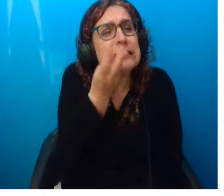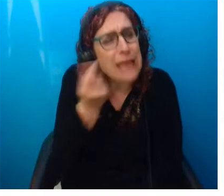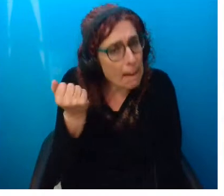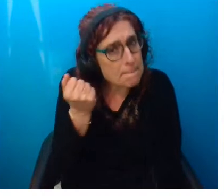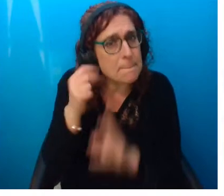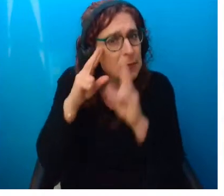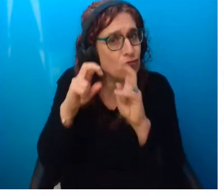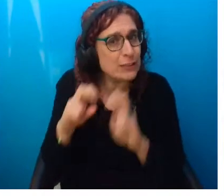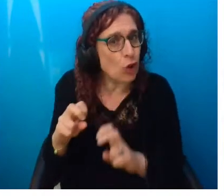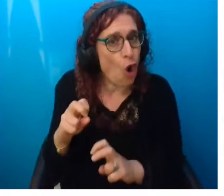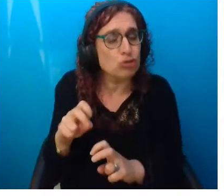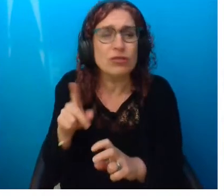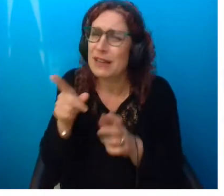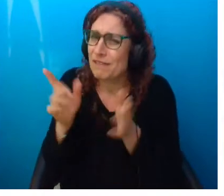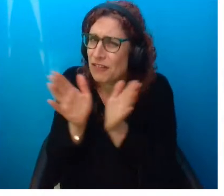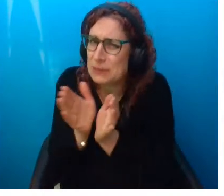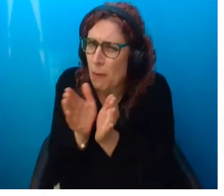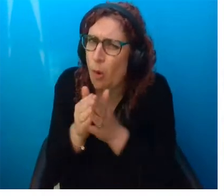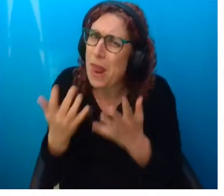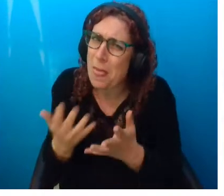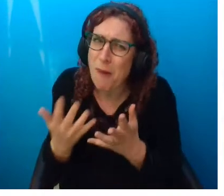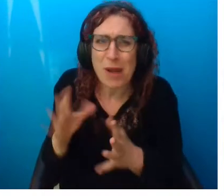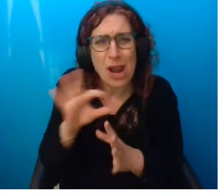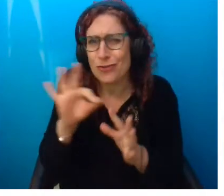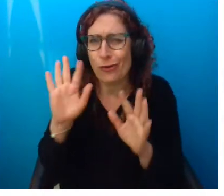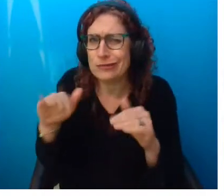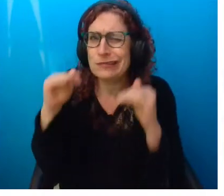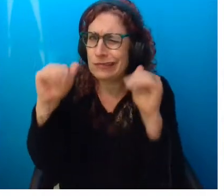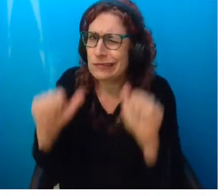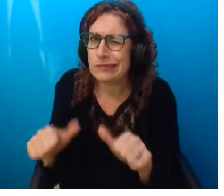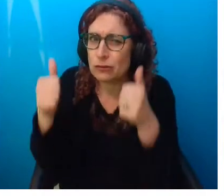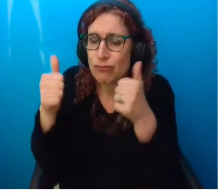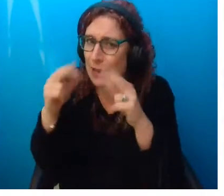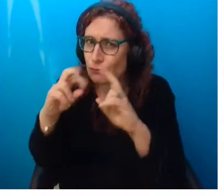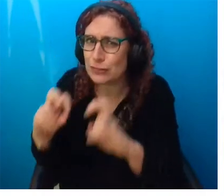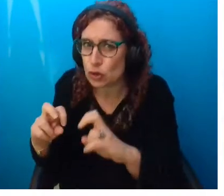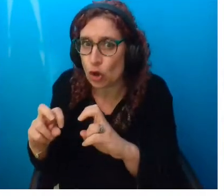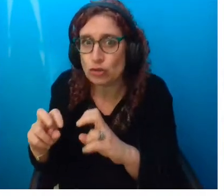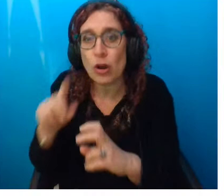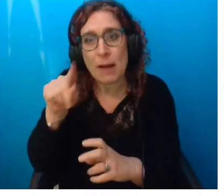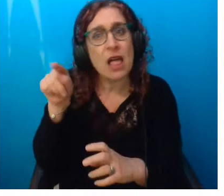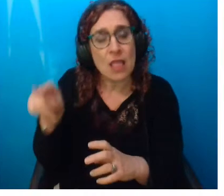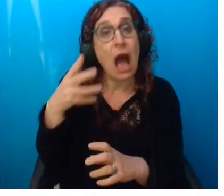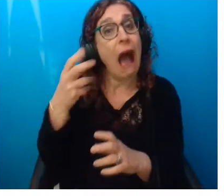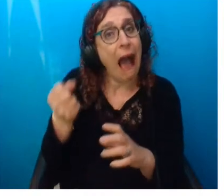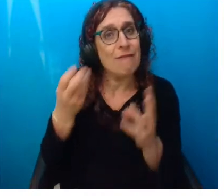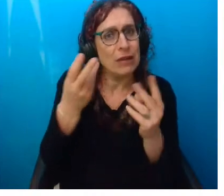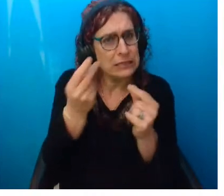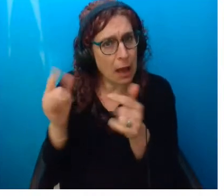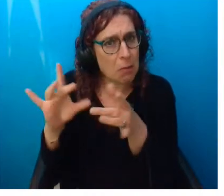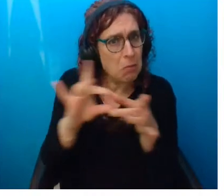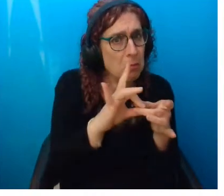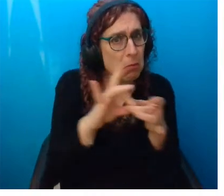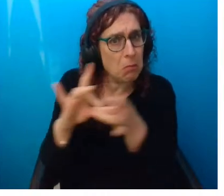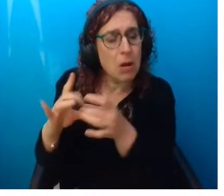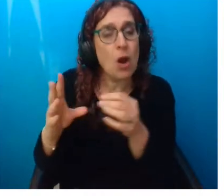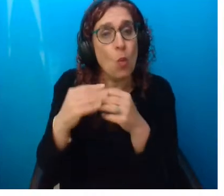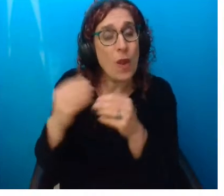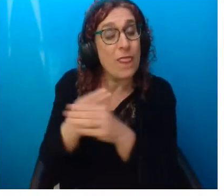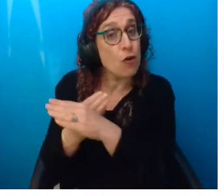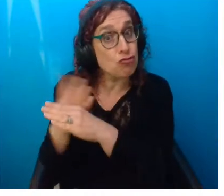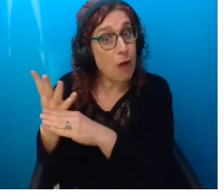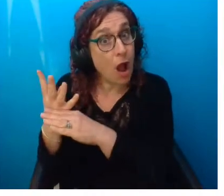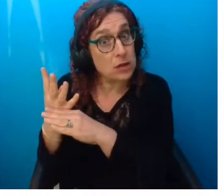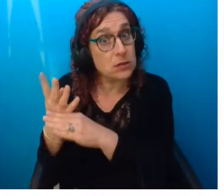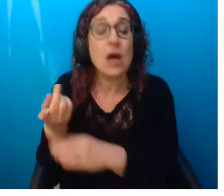failed to demonstrate an association between grass exposure and eczema severity. In terms of tree